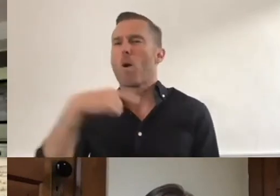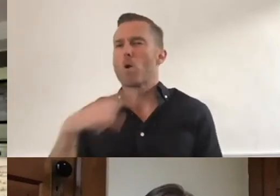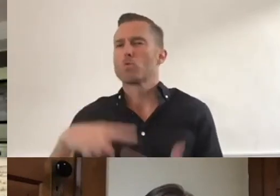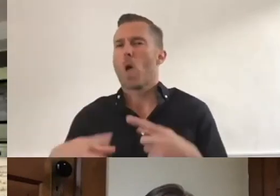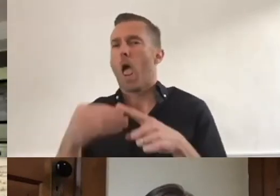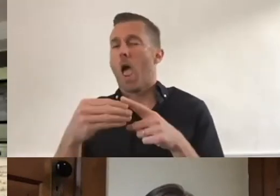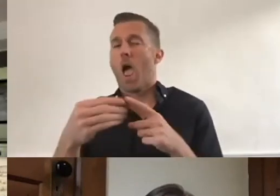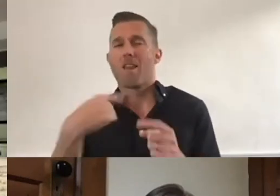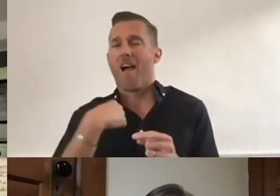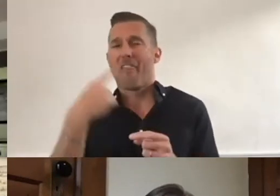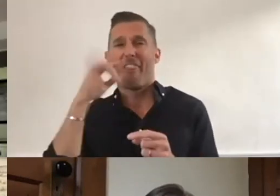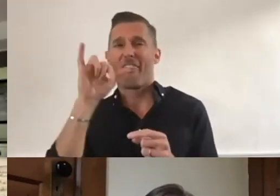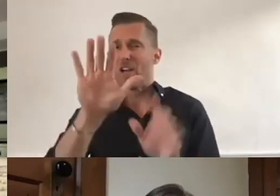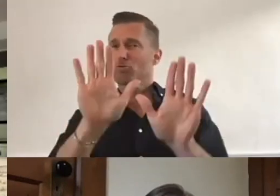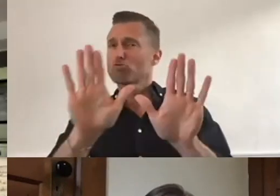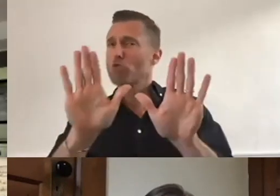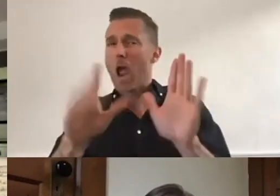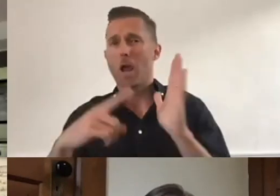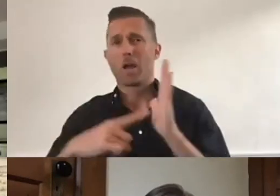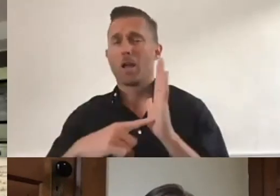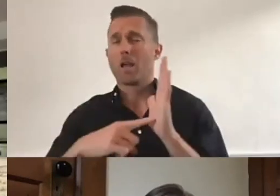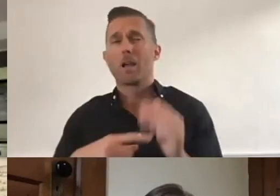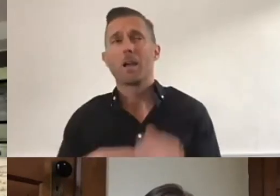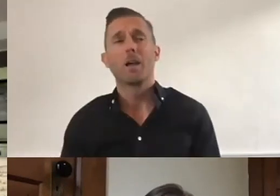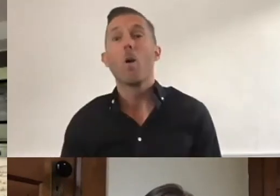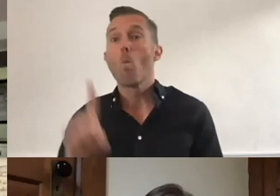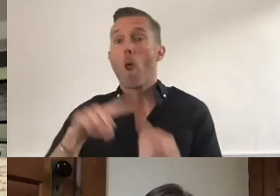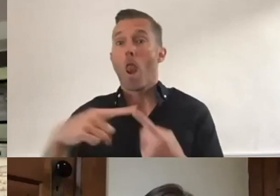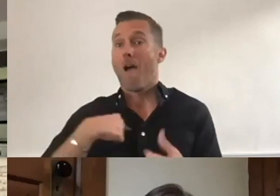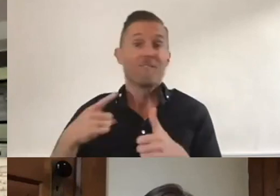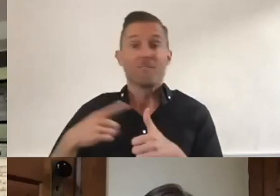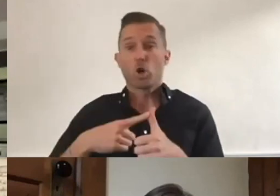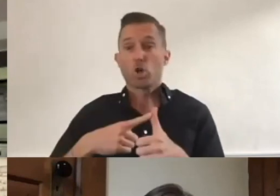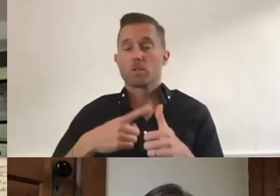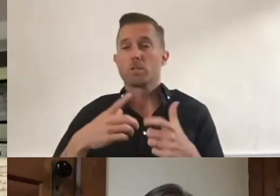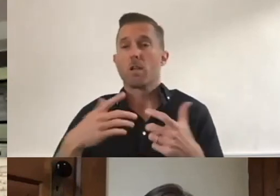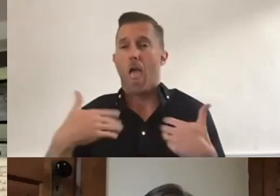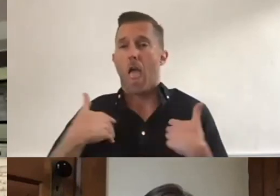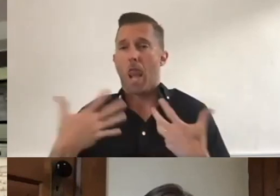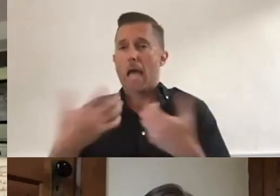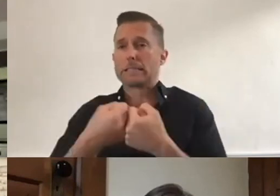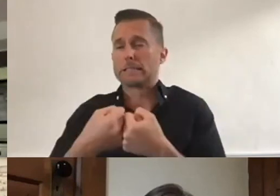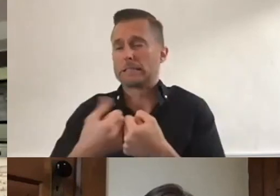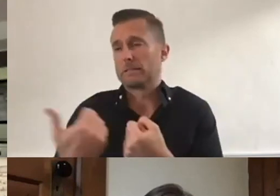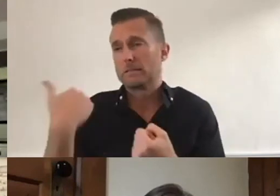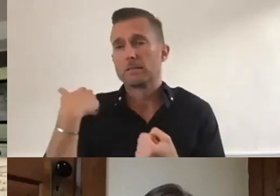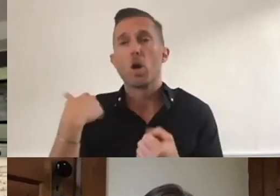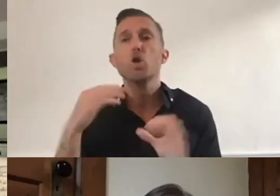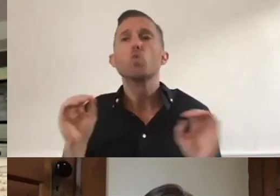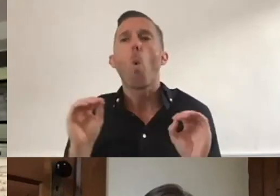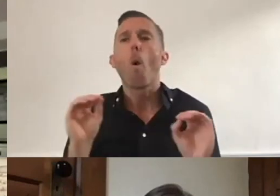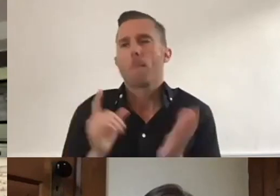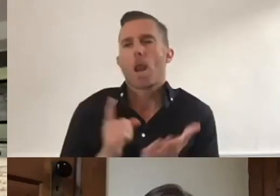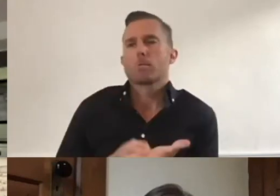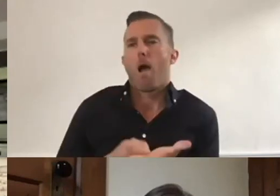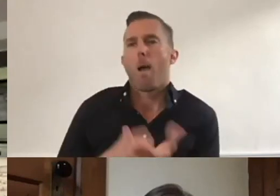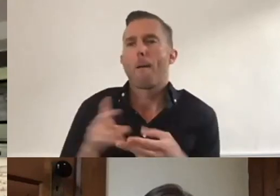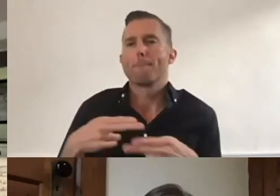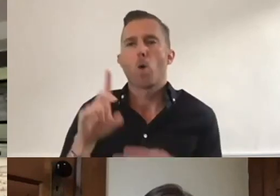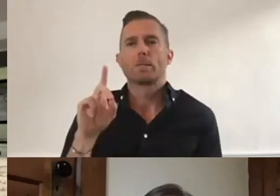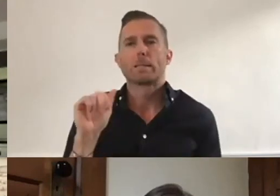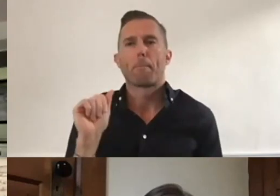great, is when I first had my accident, I mean, nobody was talking about